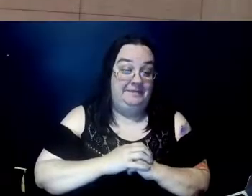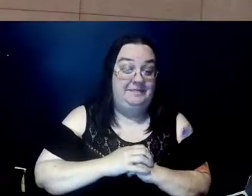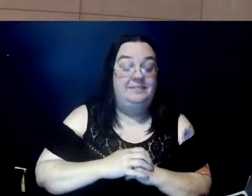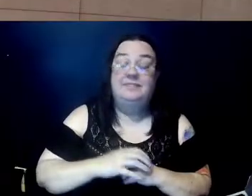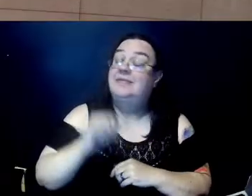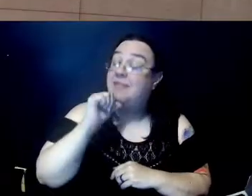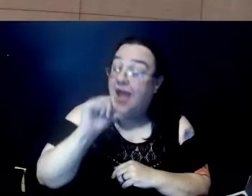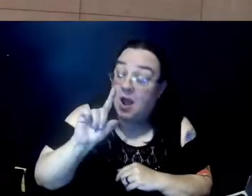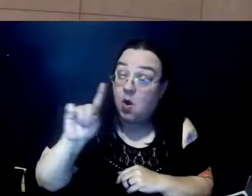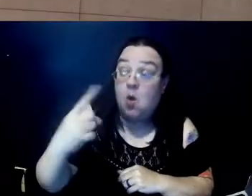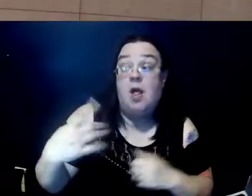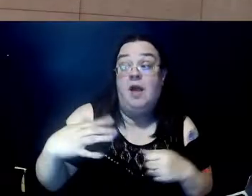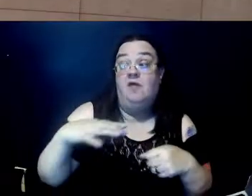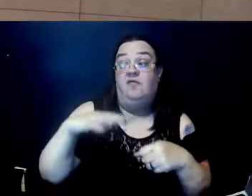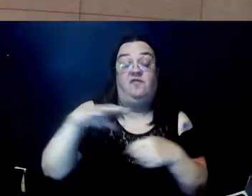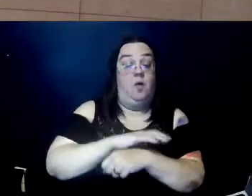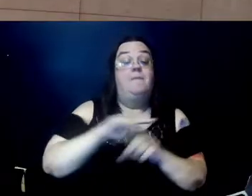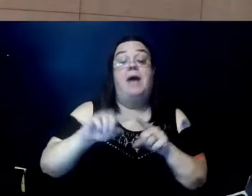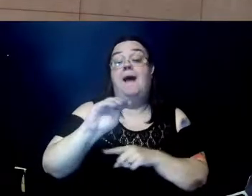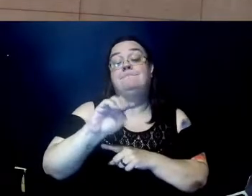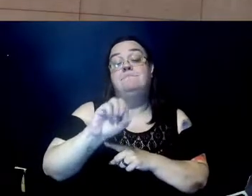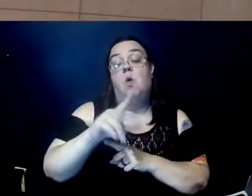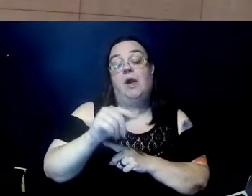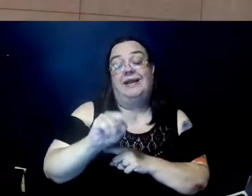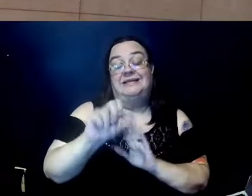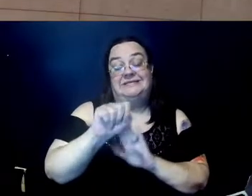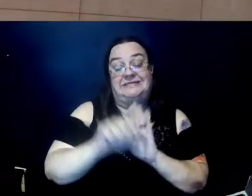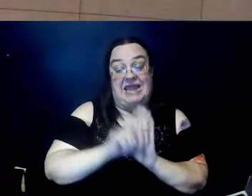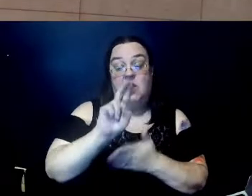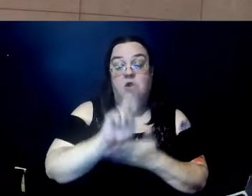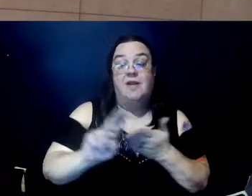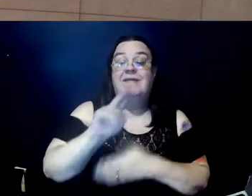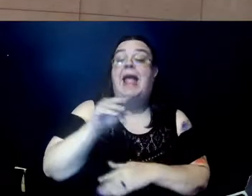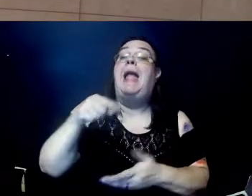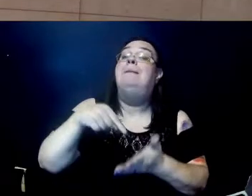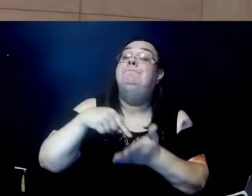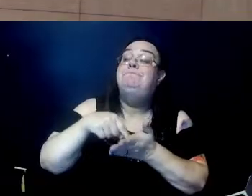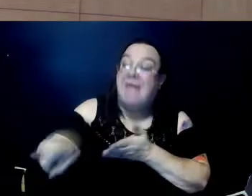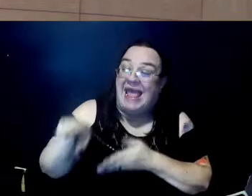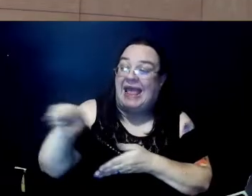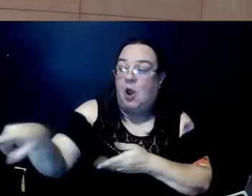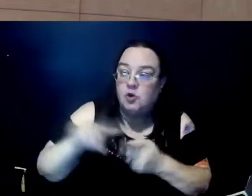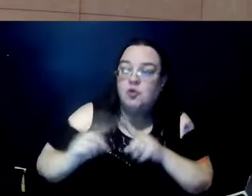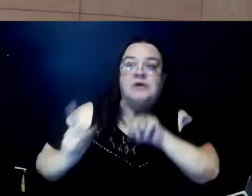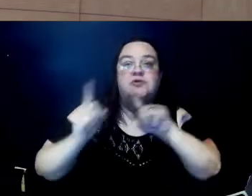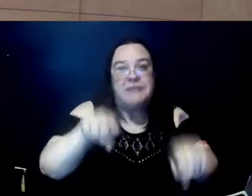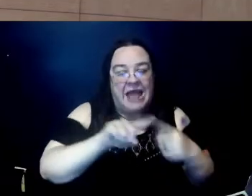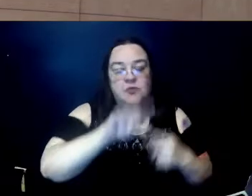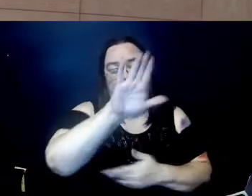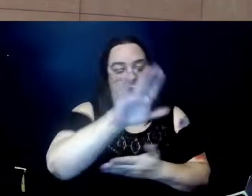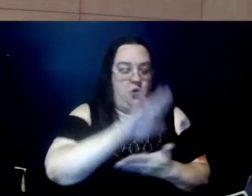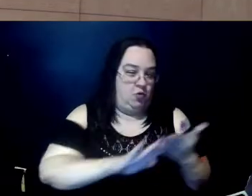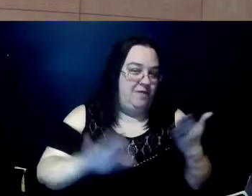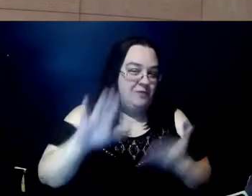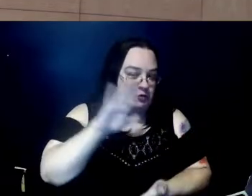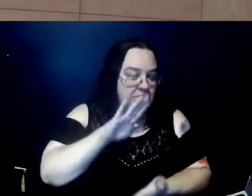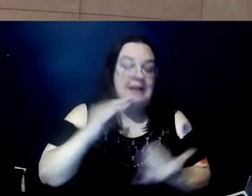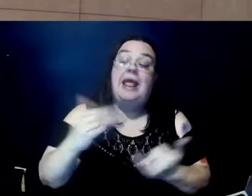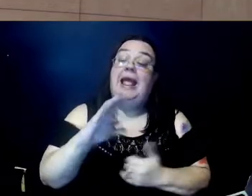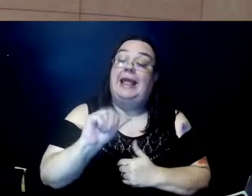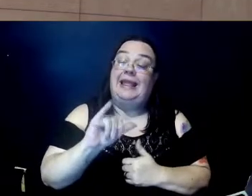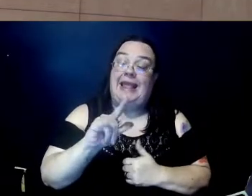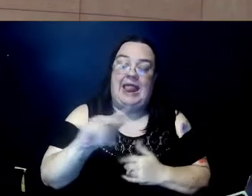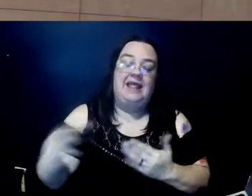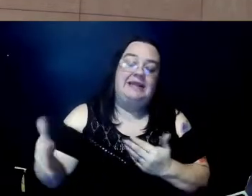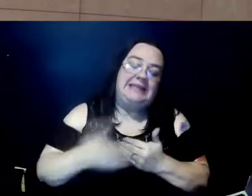Not only a full ride, but Morgan State University is paying her to attend their university. Now, Caitlin is very near and